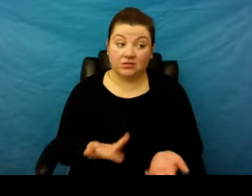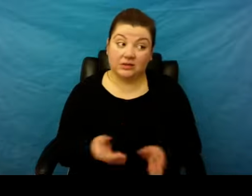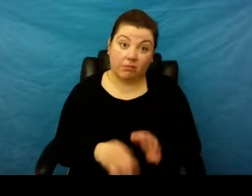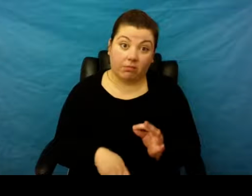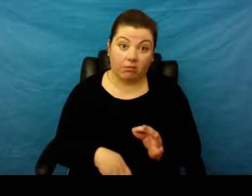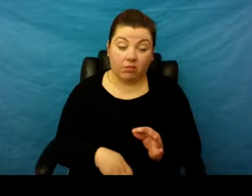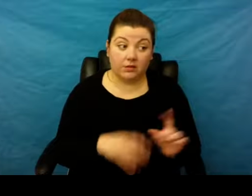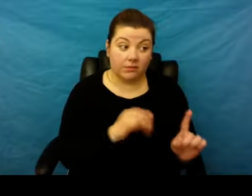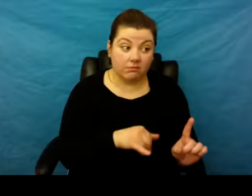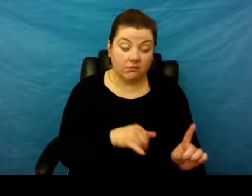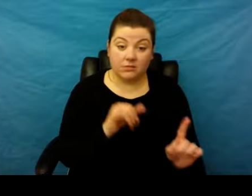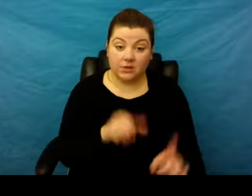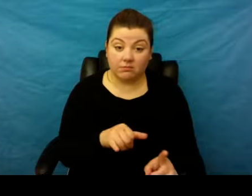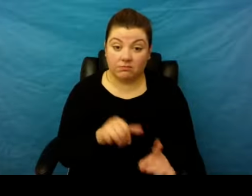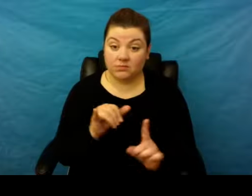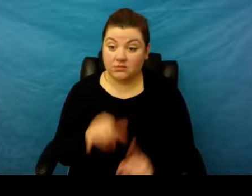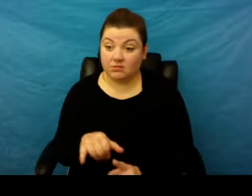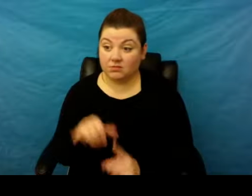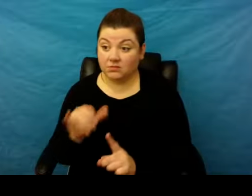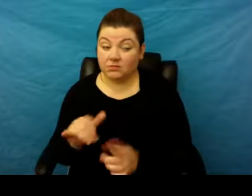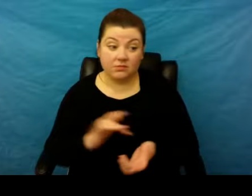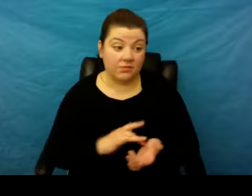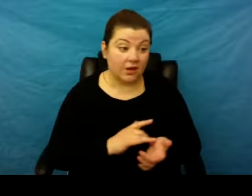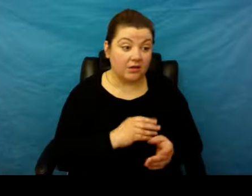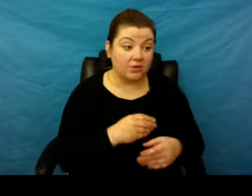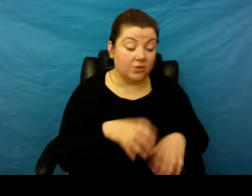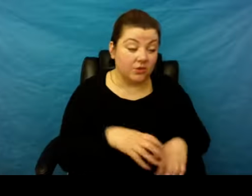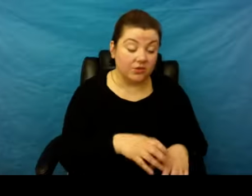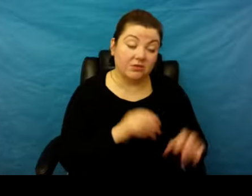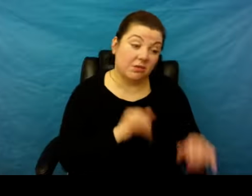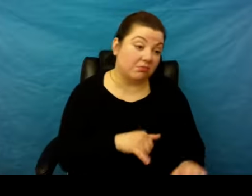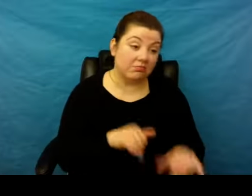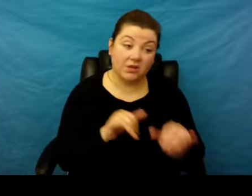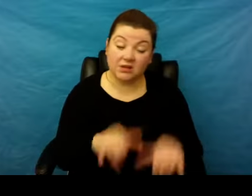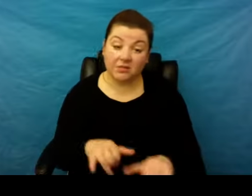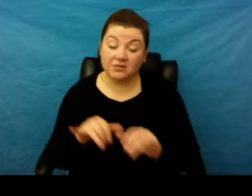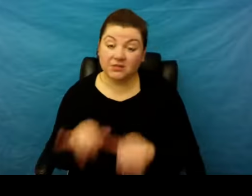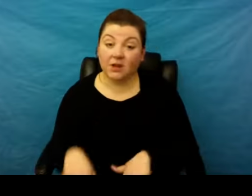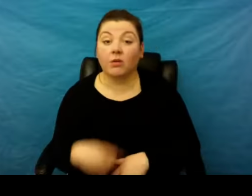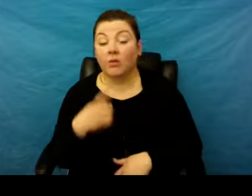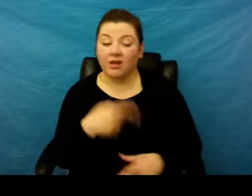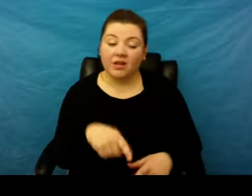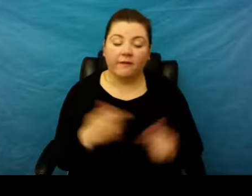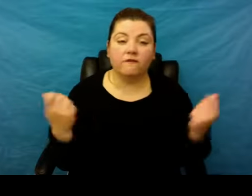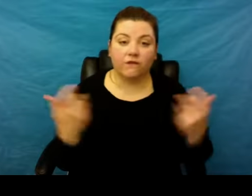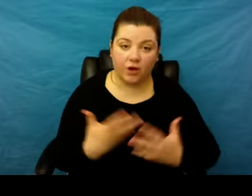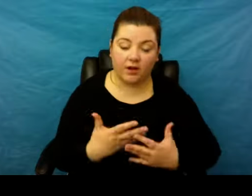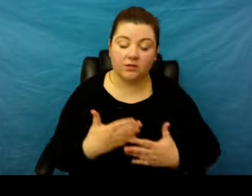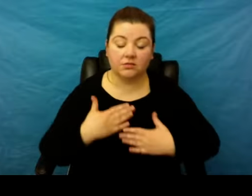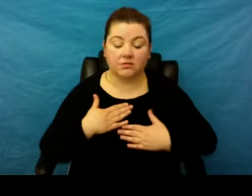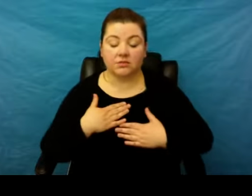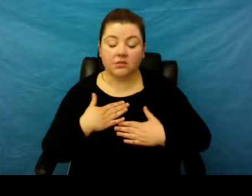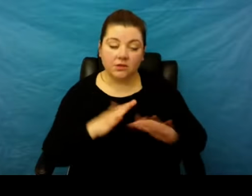look the same. They all get the same treatment. For them, it's scary, and it's our job to kind of make them a little less scared. And what I tell every